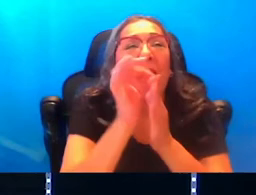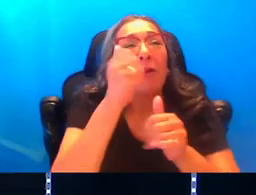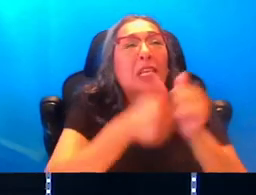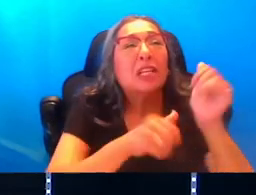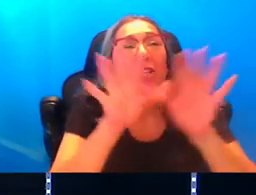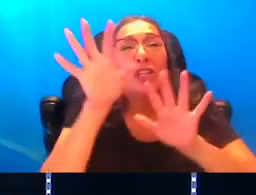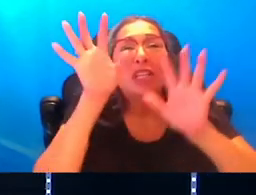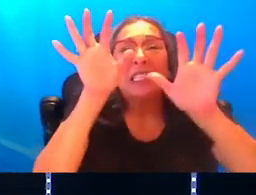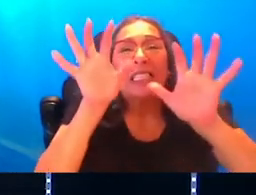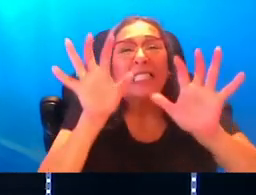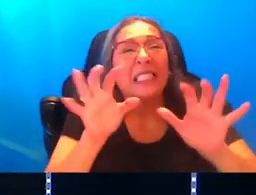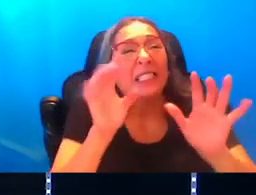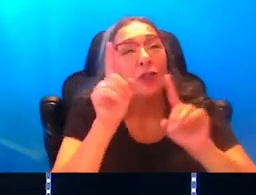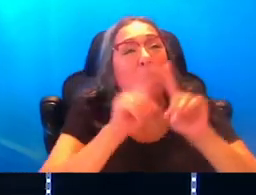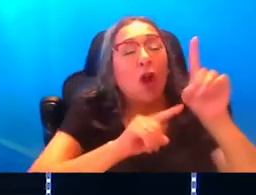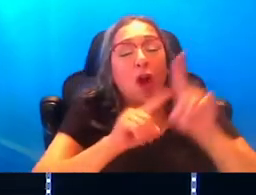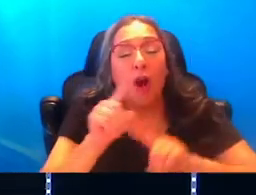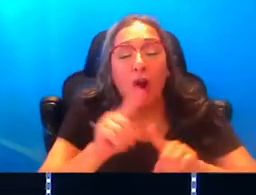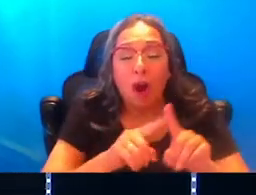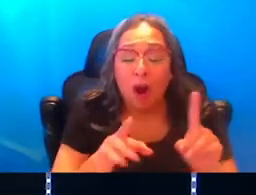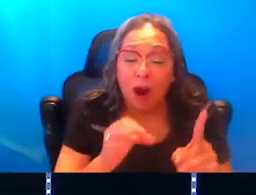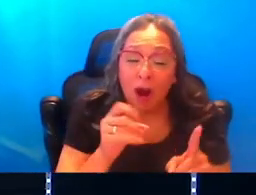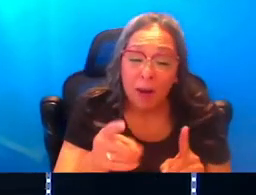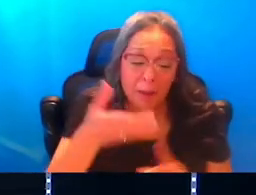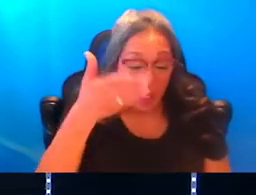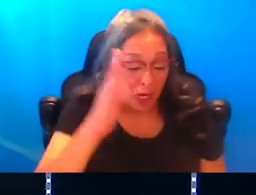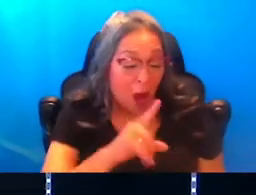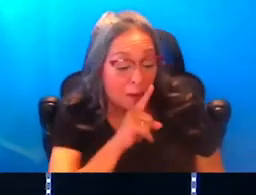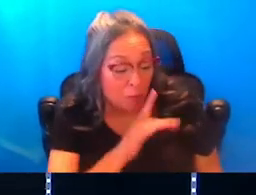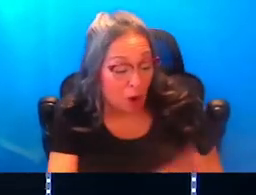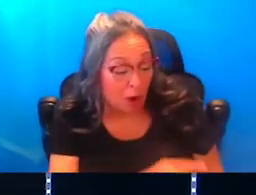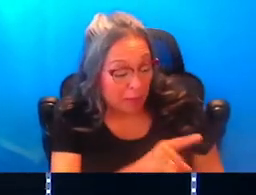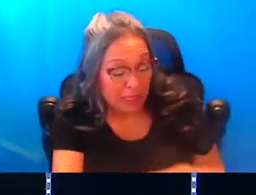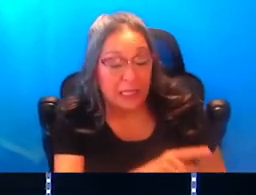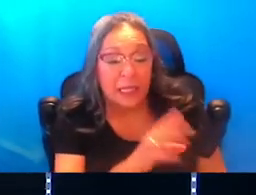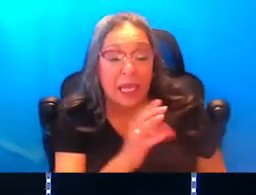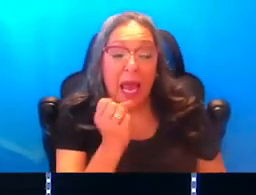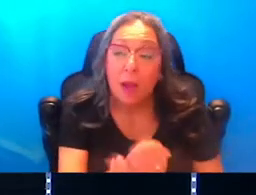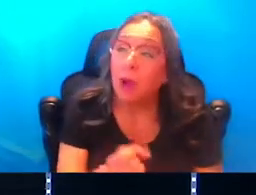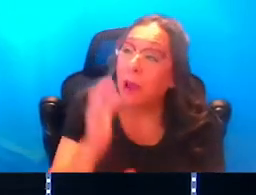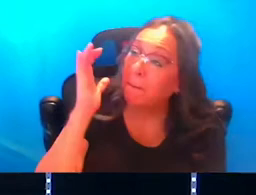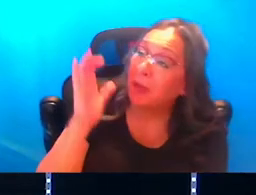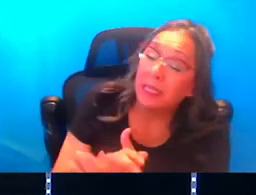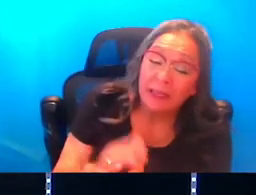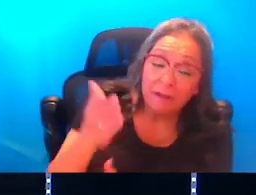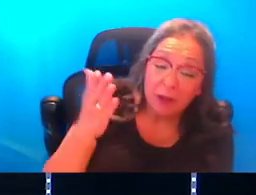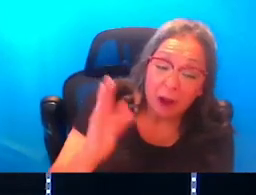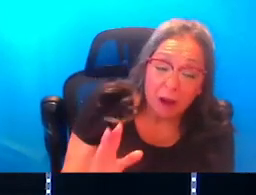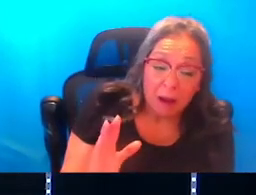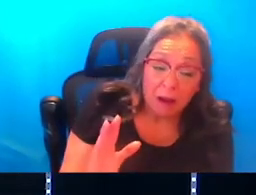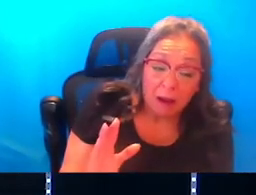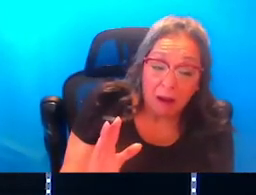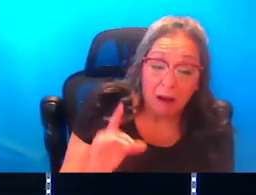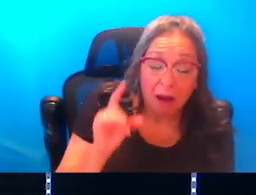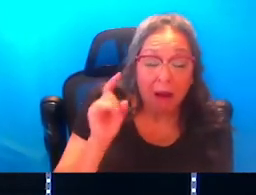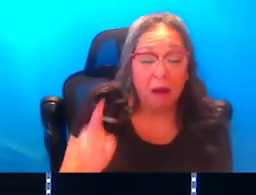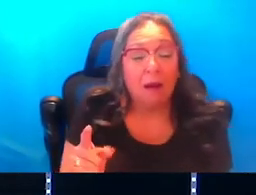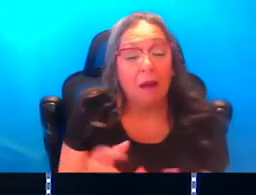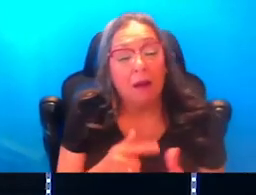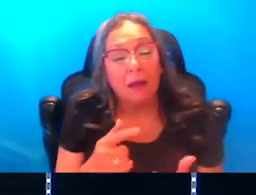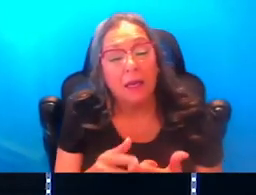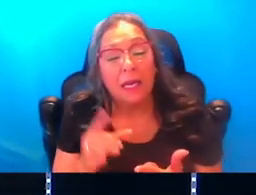had. God makes this incredible promise and Abraham believes him. And notice it says, and then it was counted to his account